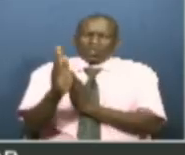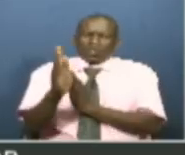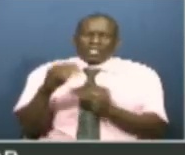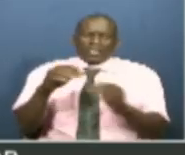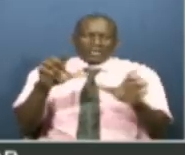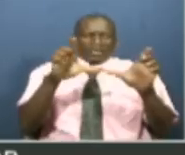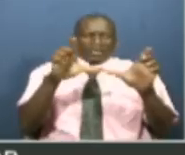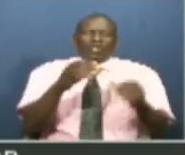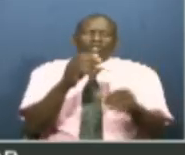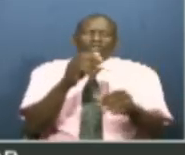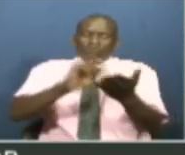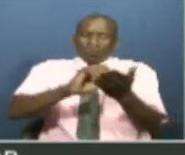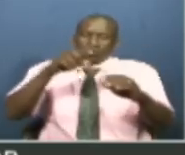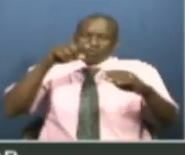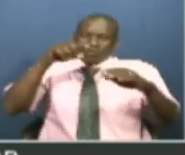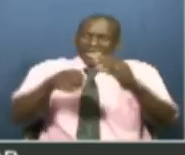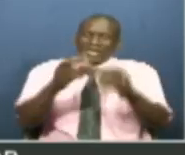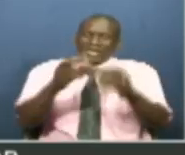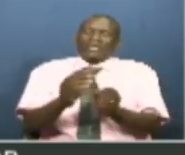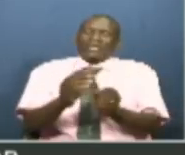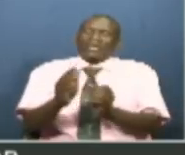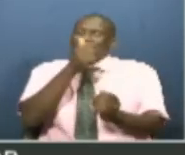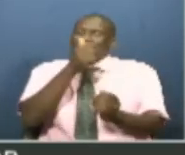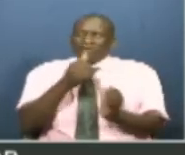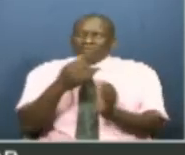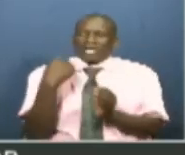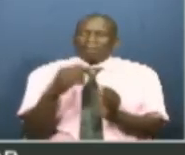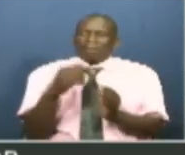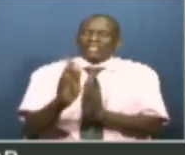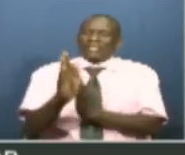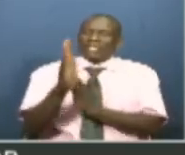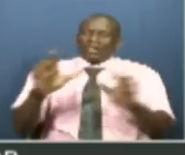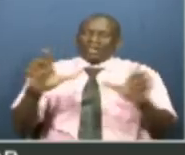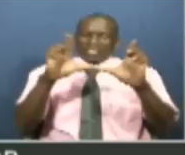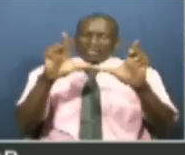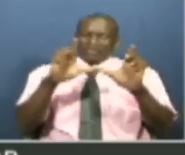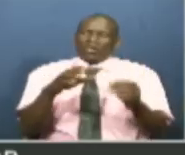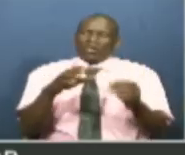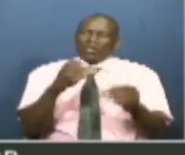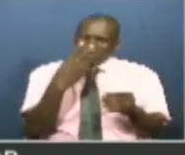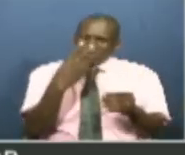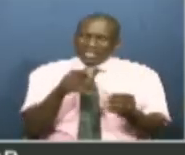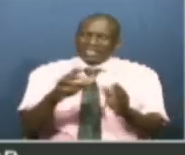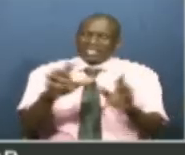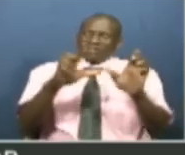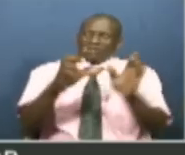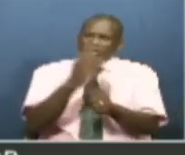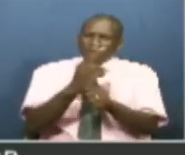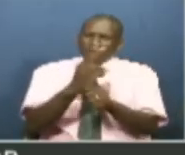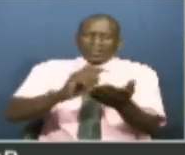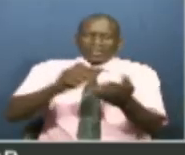certificate. You will note that the certificate used was unsigned.